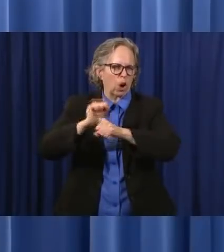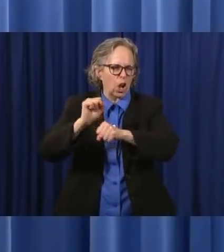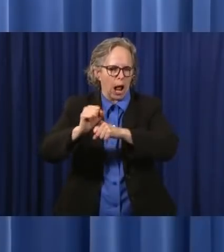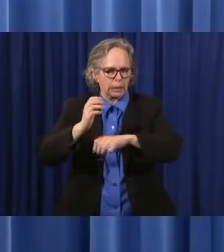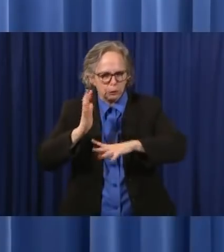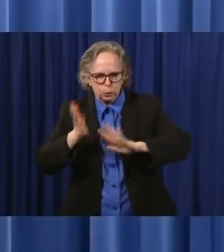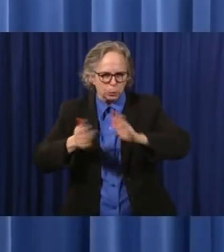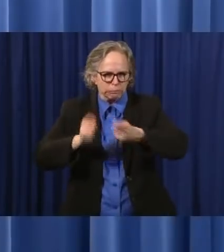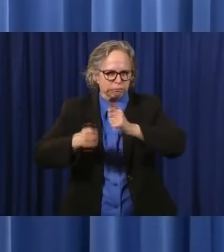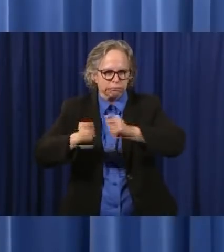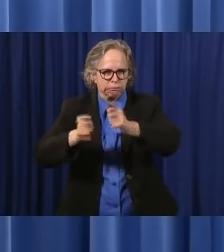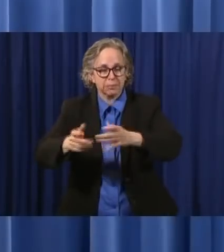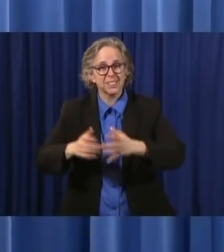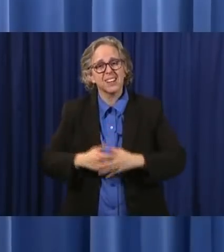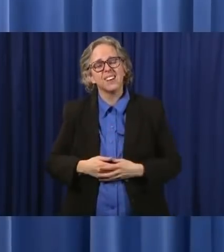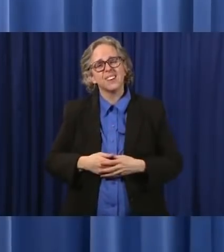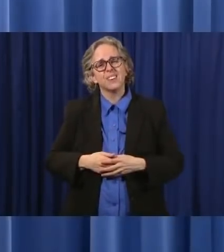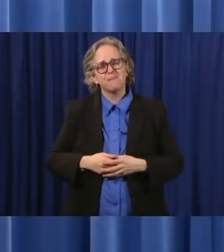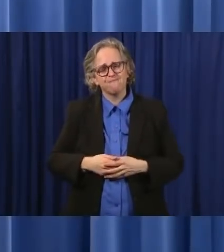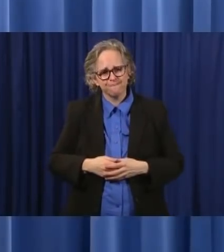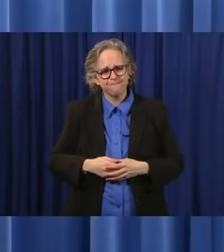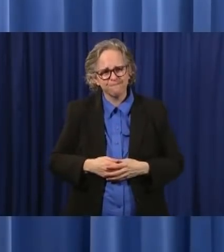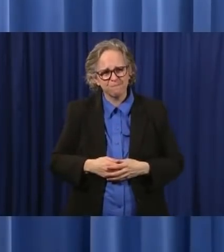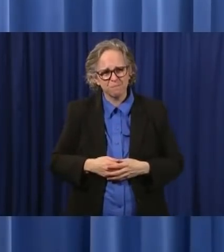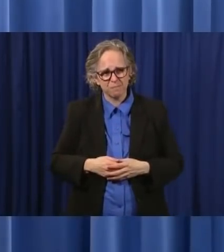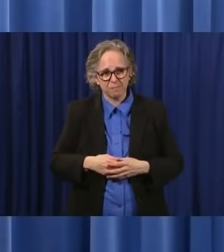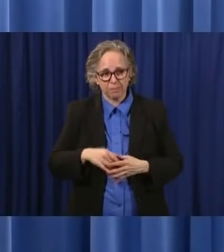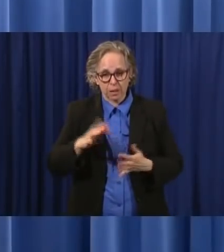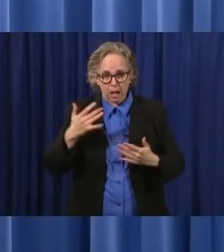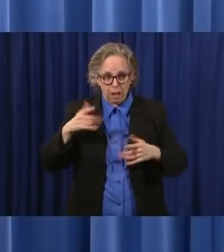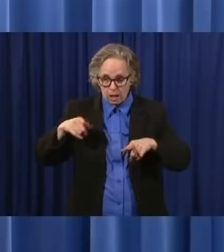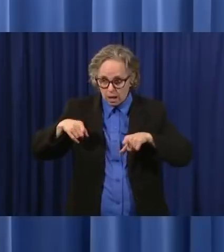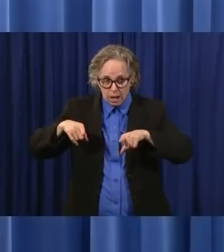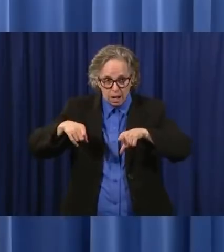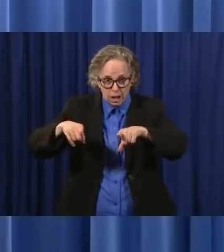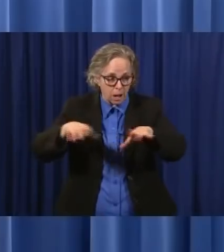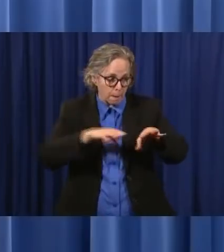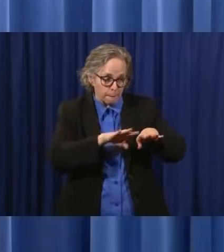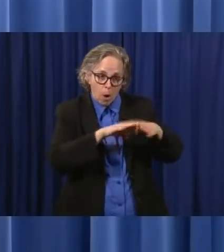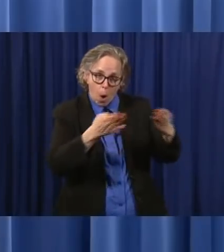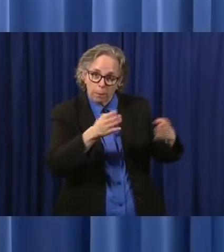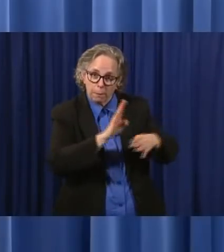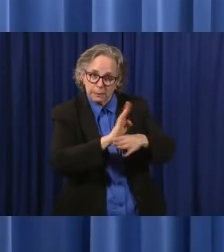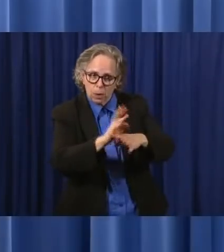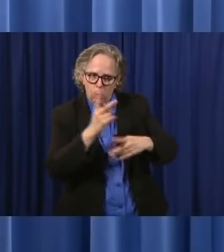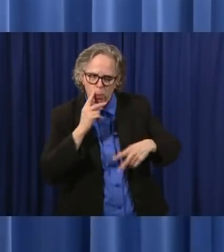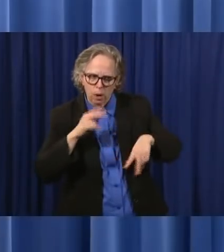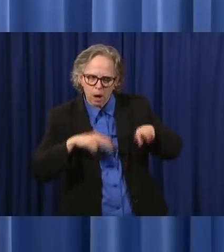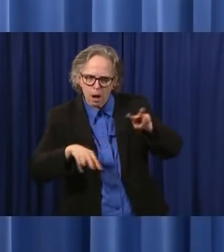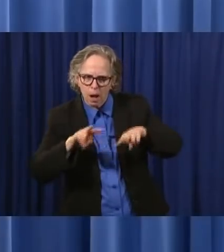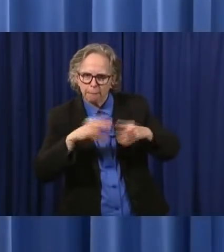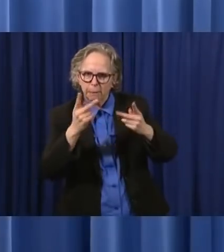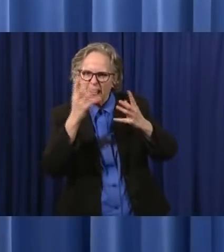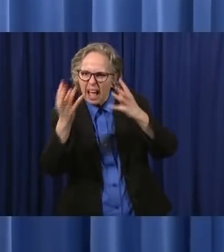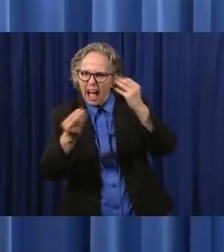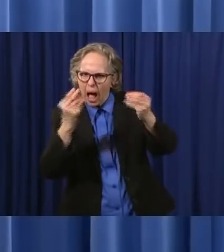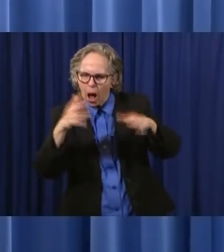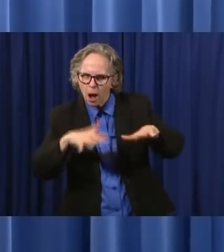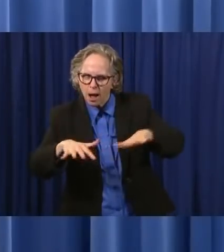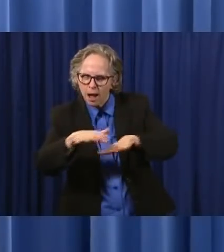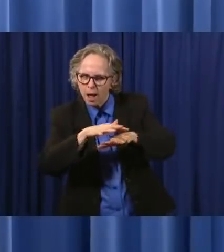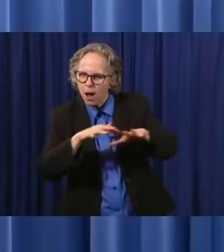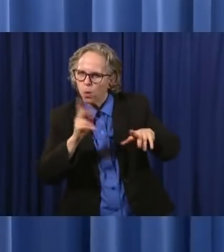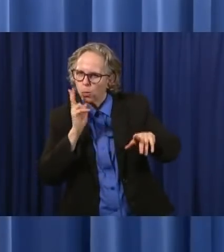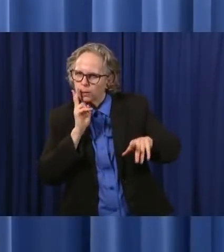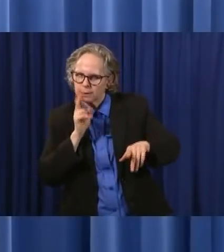Again, as we open up and as we see more activity, it just is